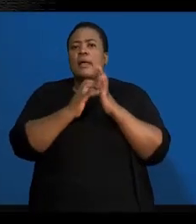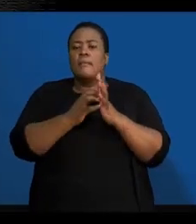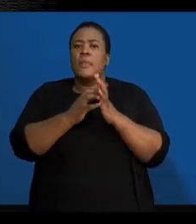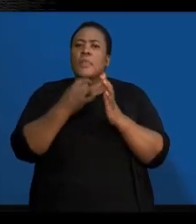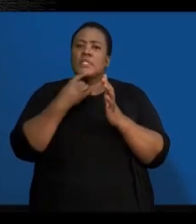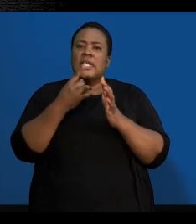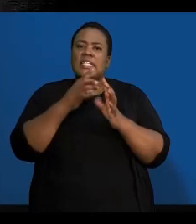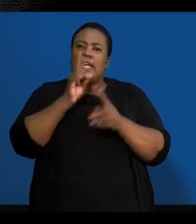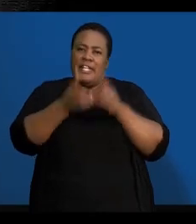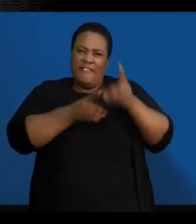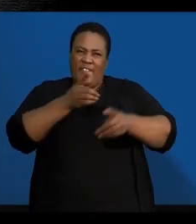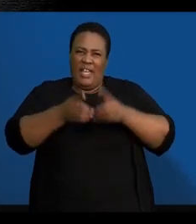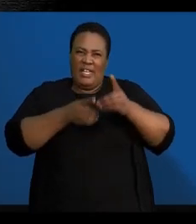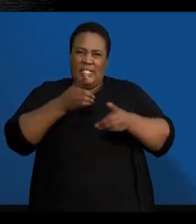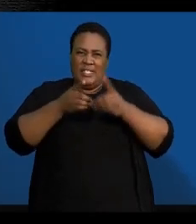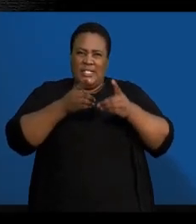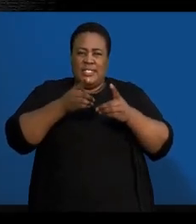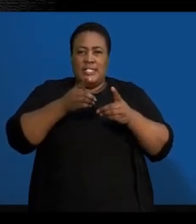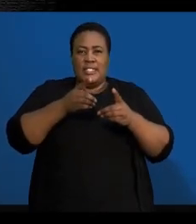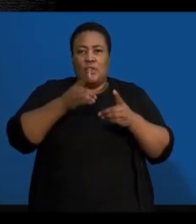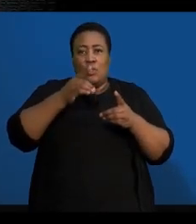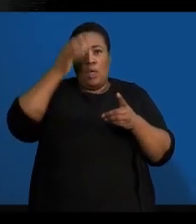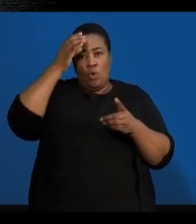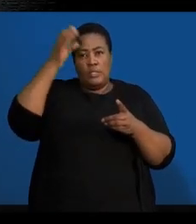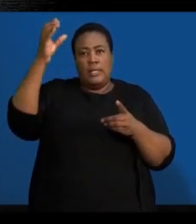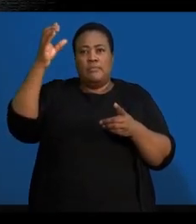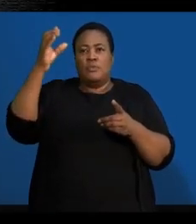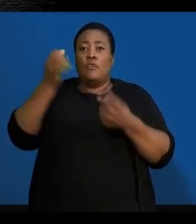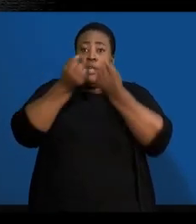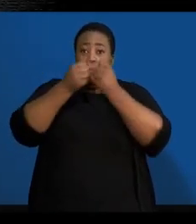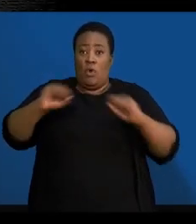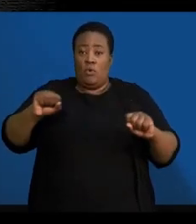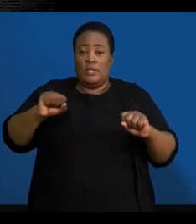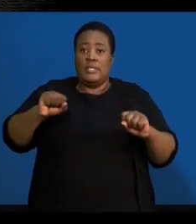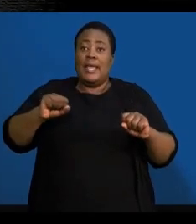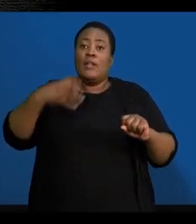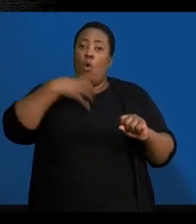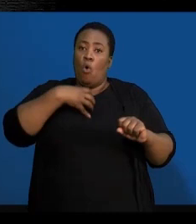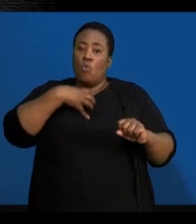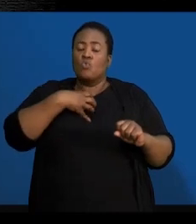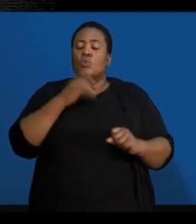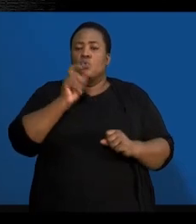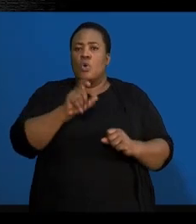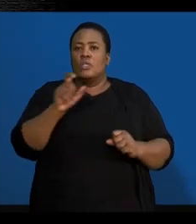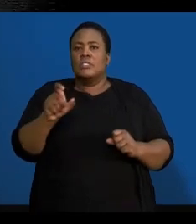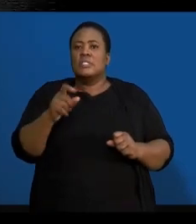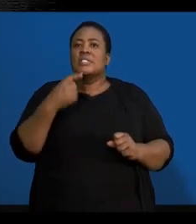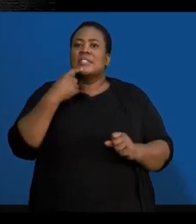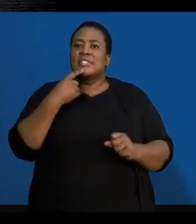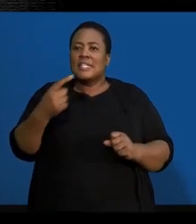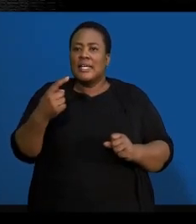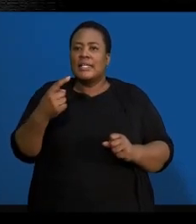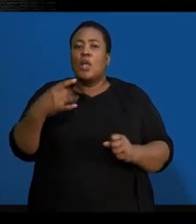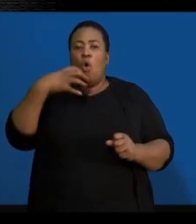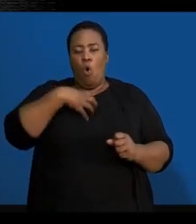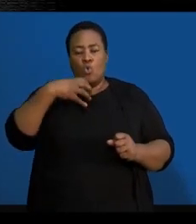the concept of democracy in your own words. It does even tell you that this should be in